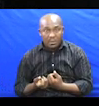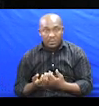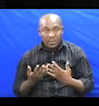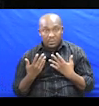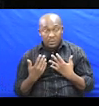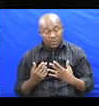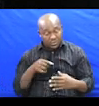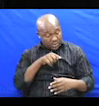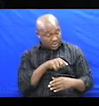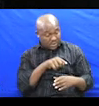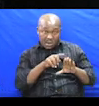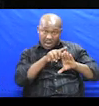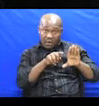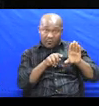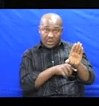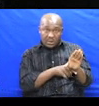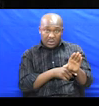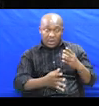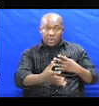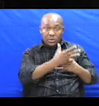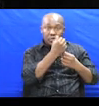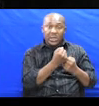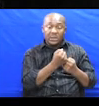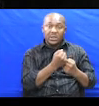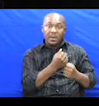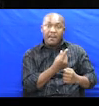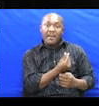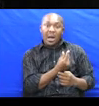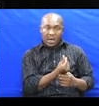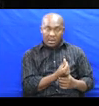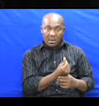Therefore, in order for an African to